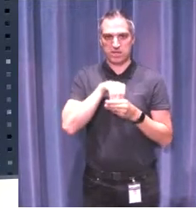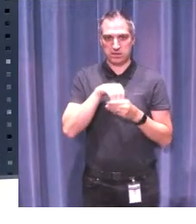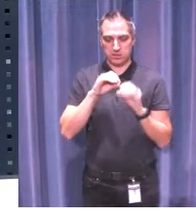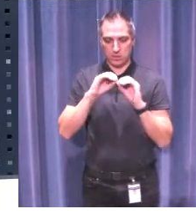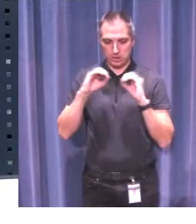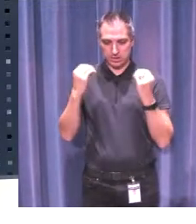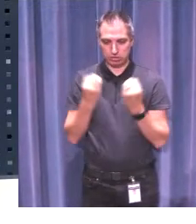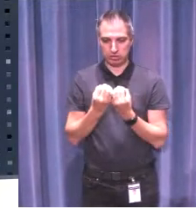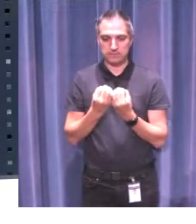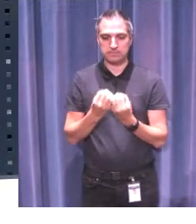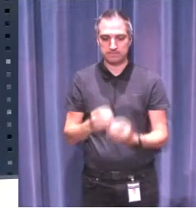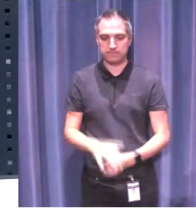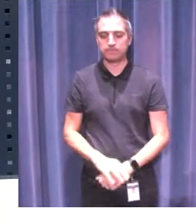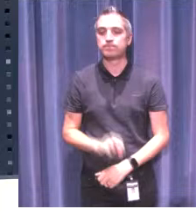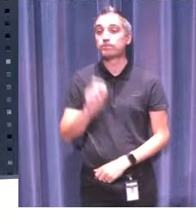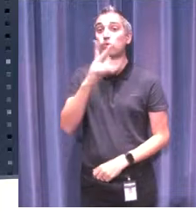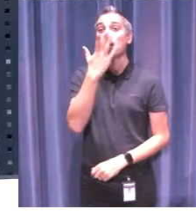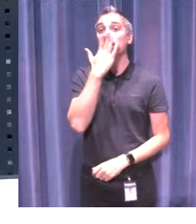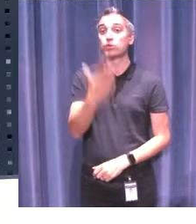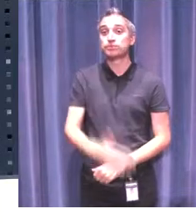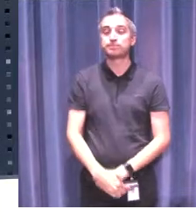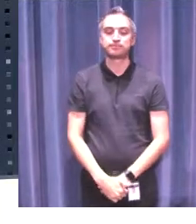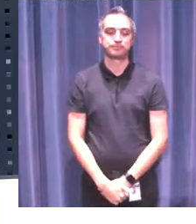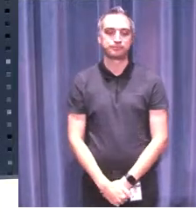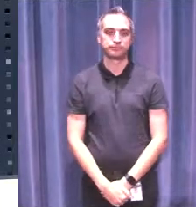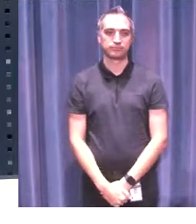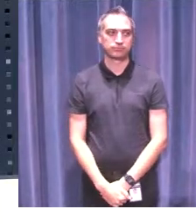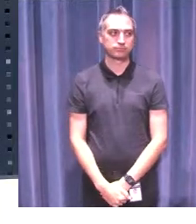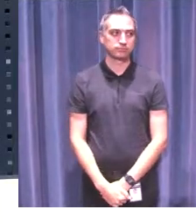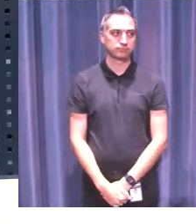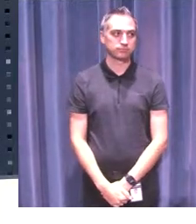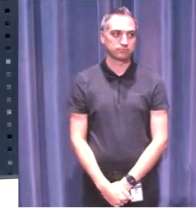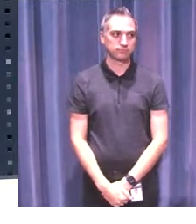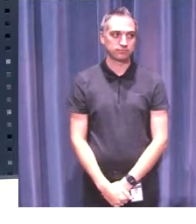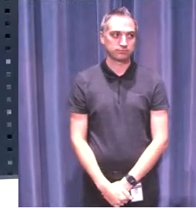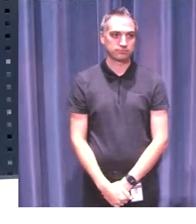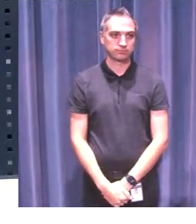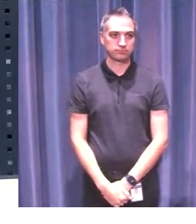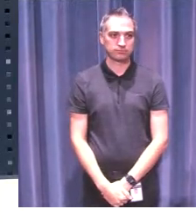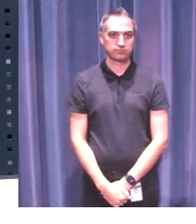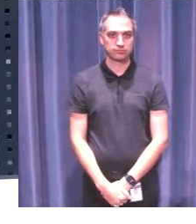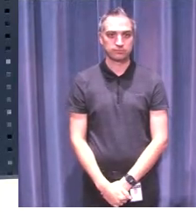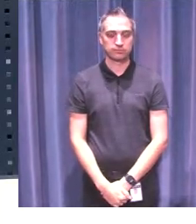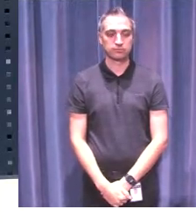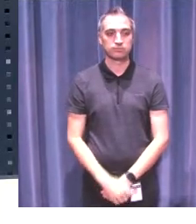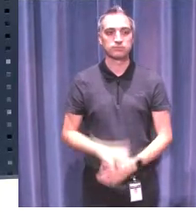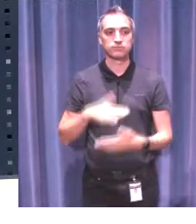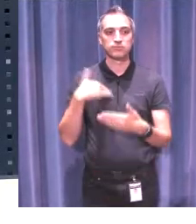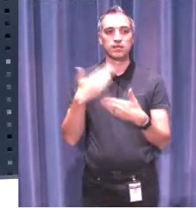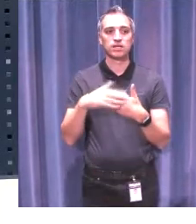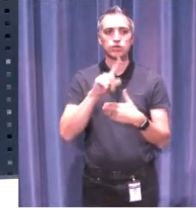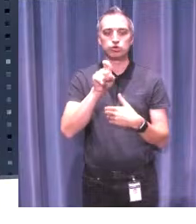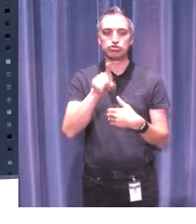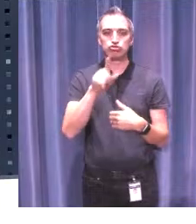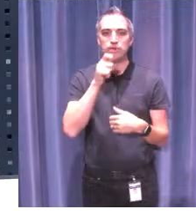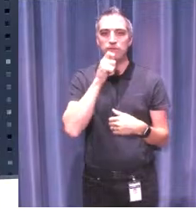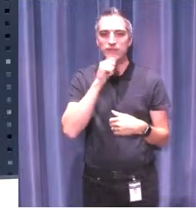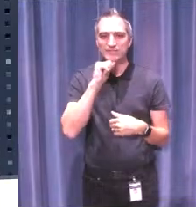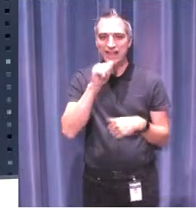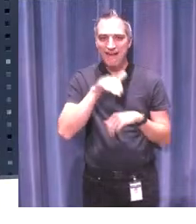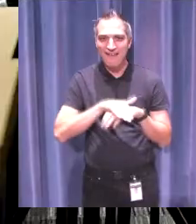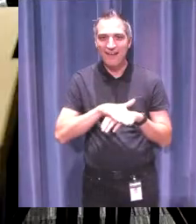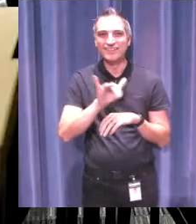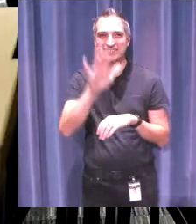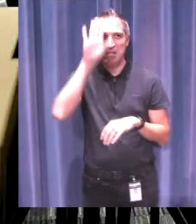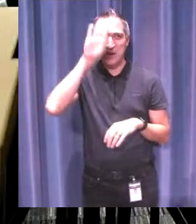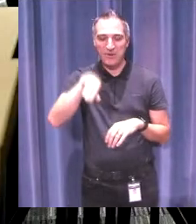the organization. Okay, thank you. Your next question, your microphone's not on. I know.